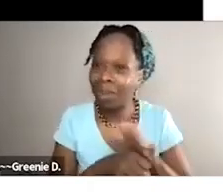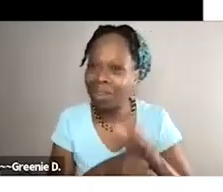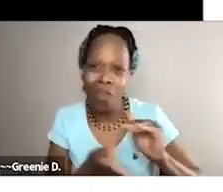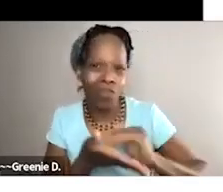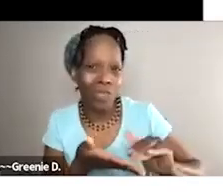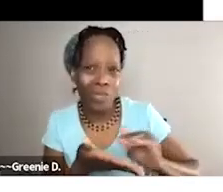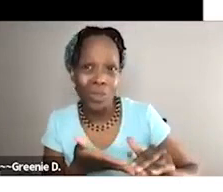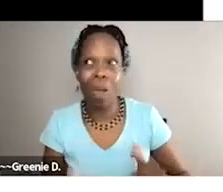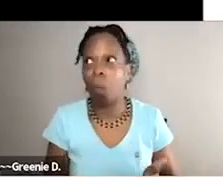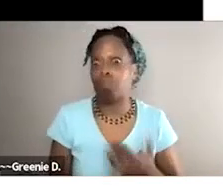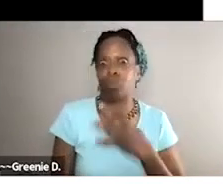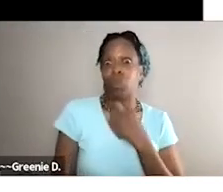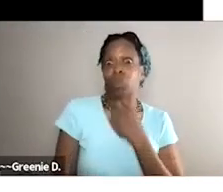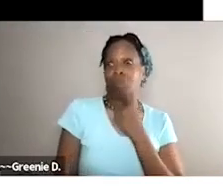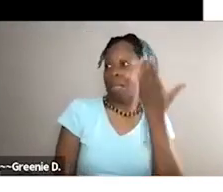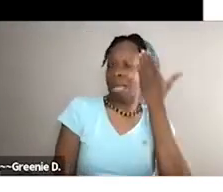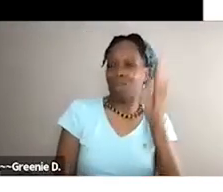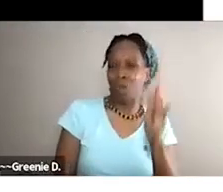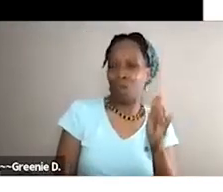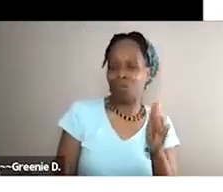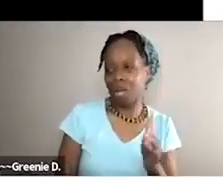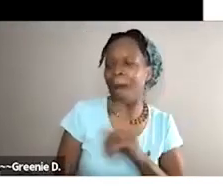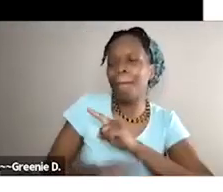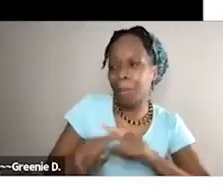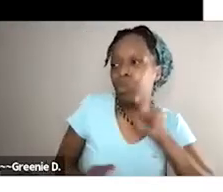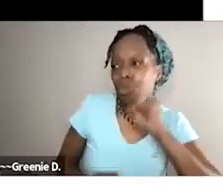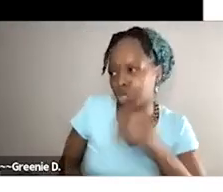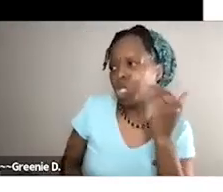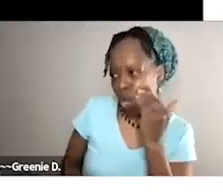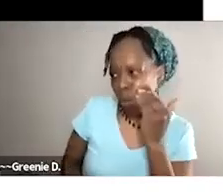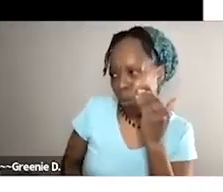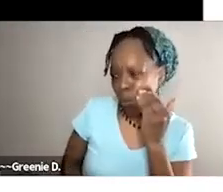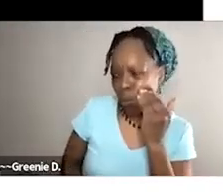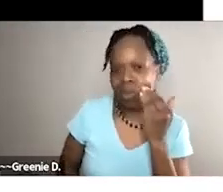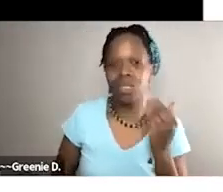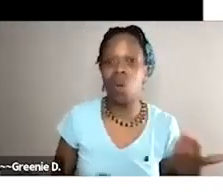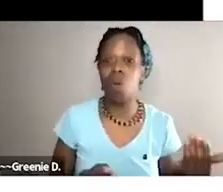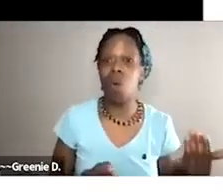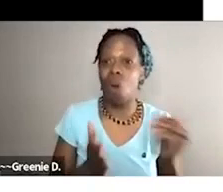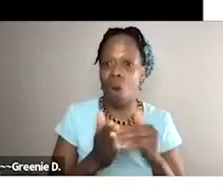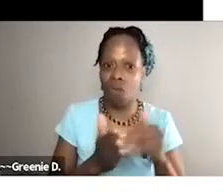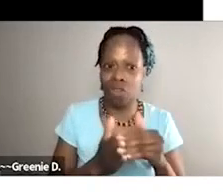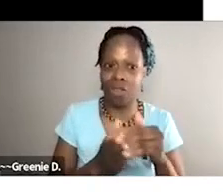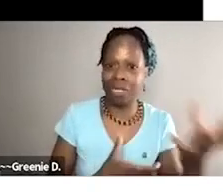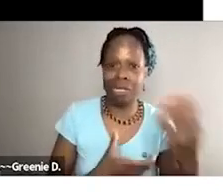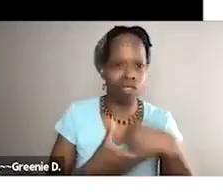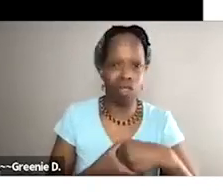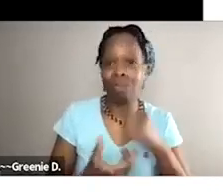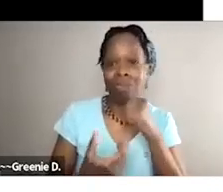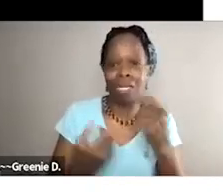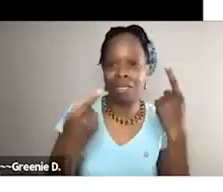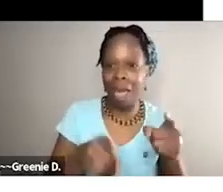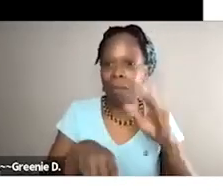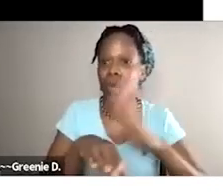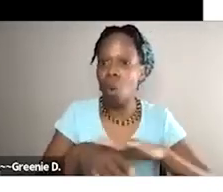we can all actually move forward into thinking what's next. So often exclusion of disabled people doesn't begin intentionally.